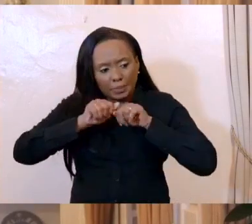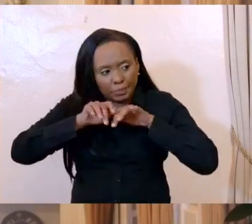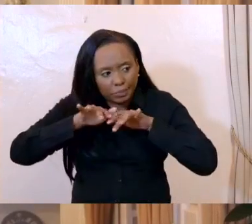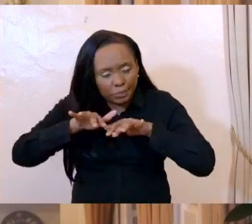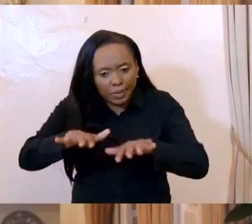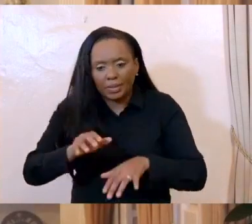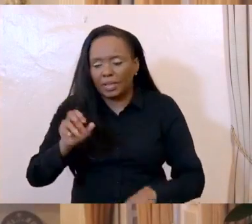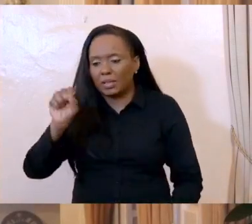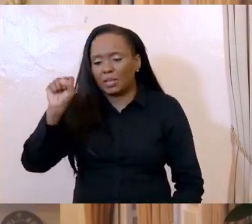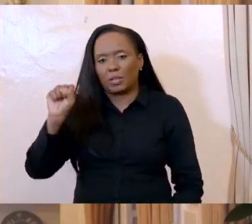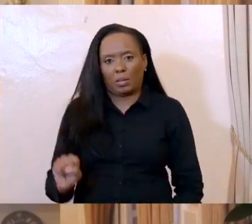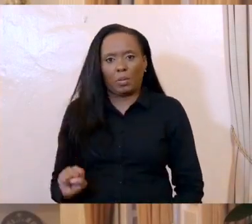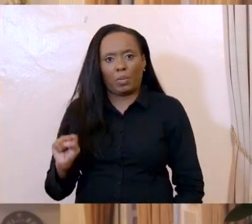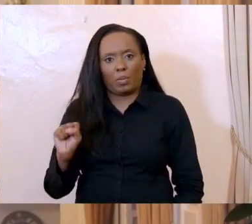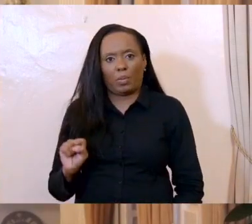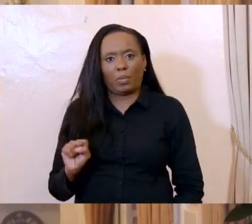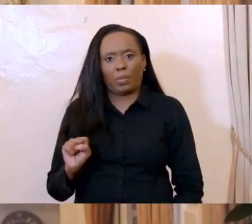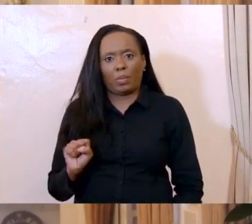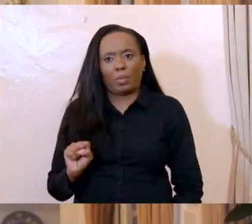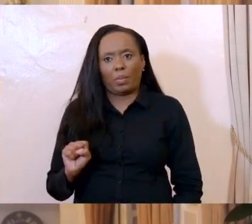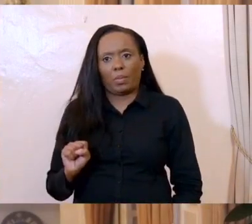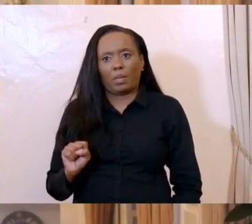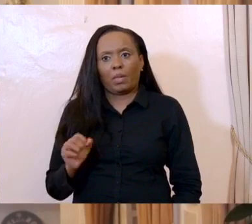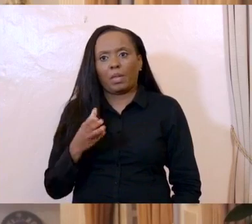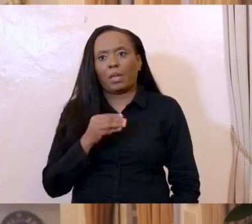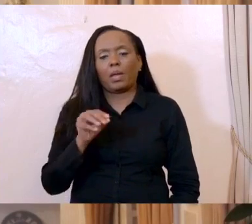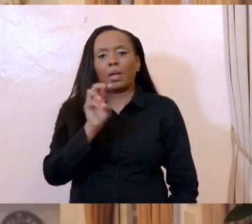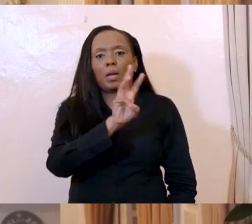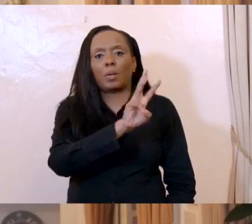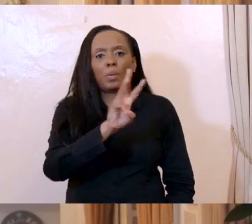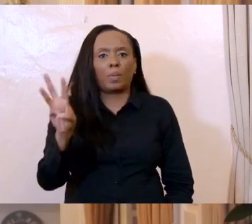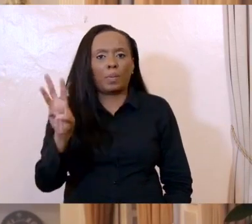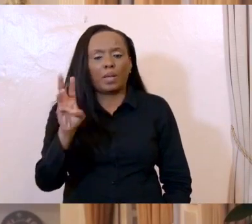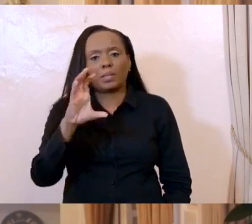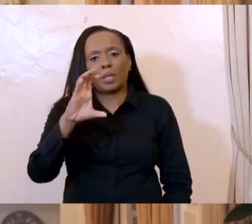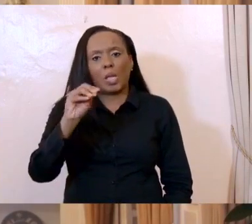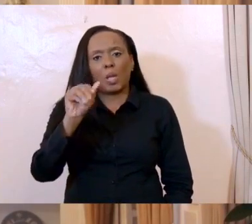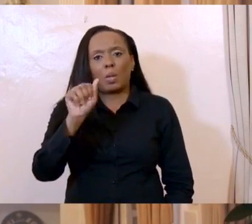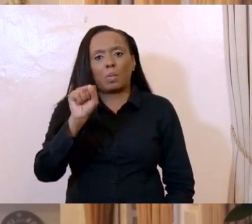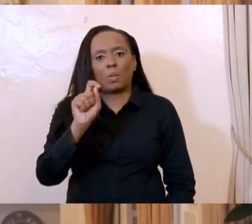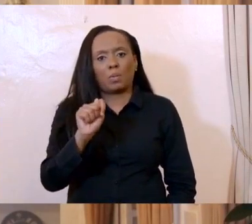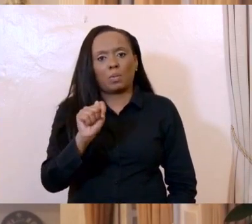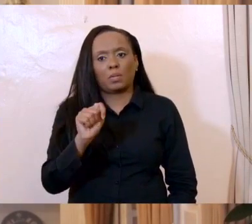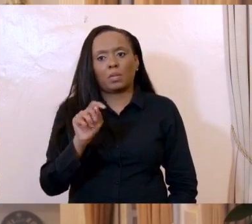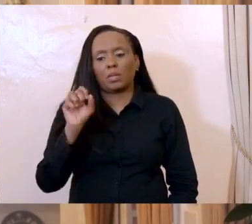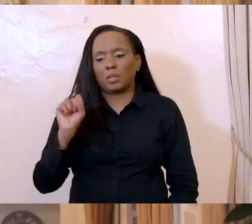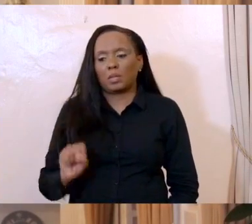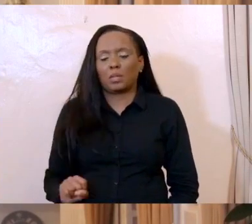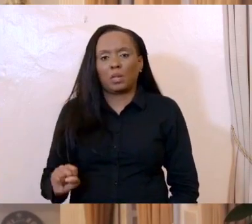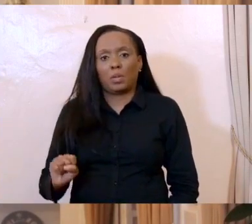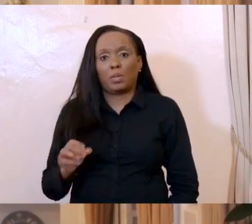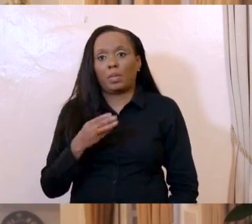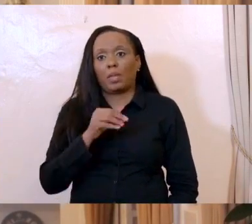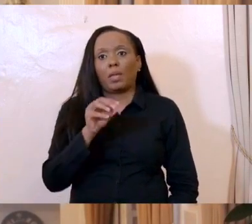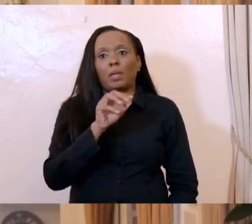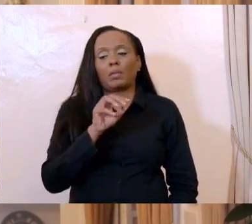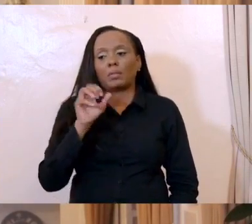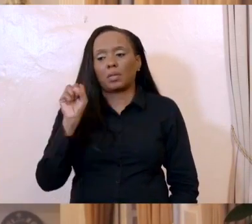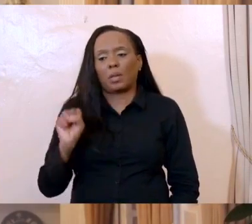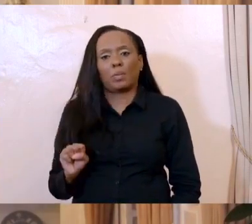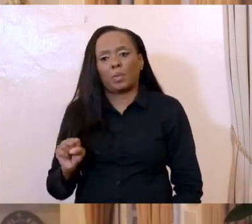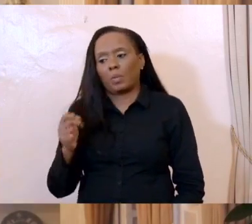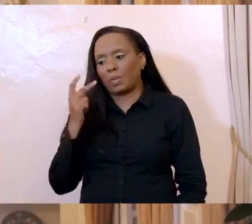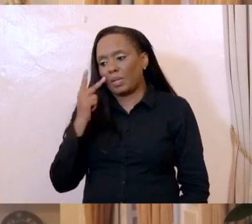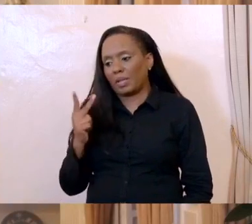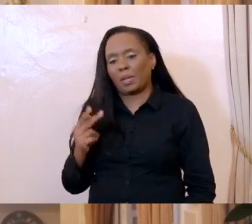the southern part of the country, and as well as the west coast area of the country. The southern part of the country, that is where we are